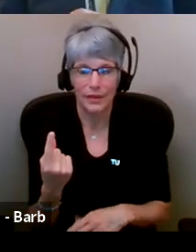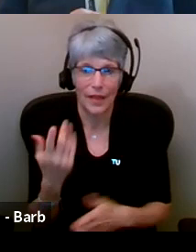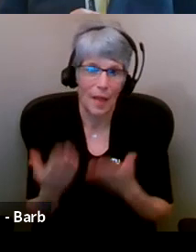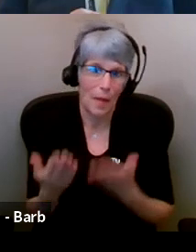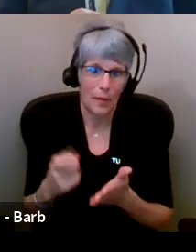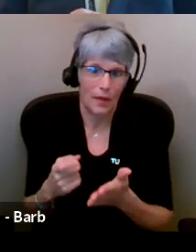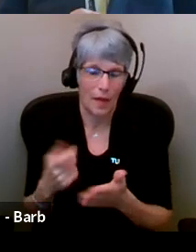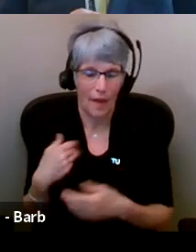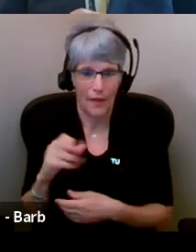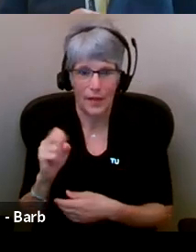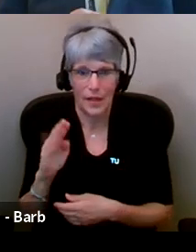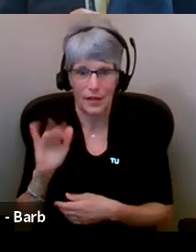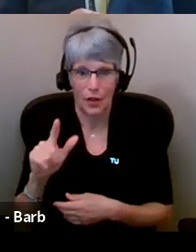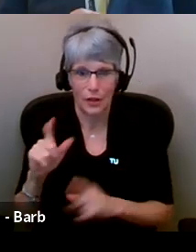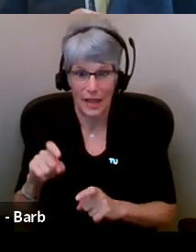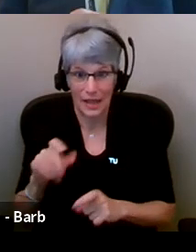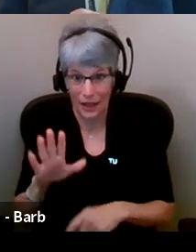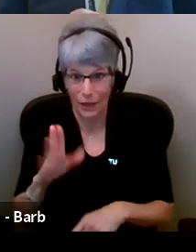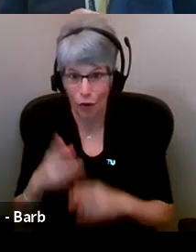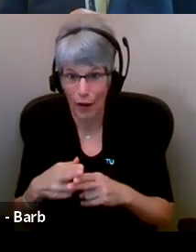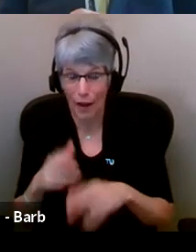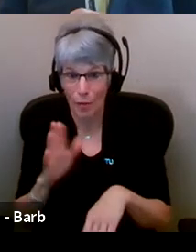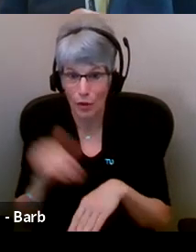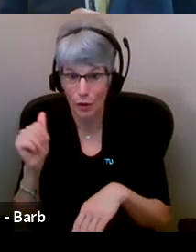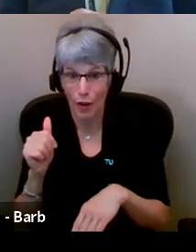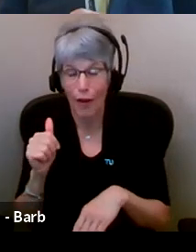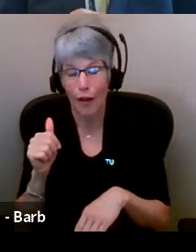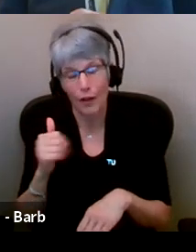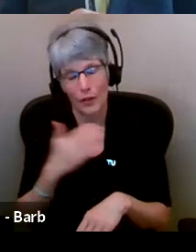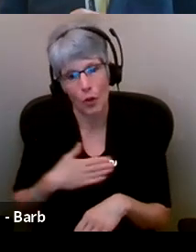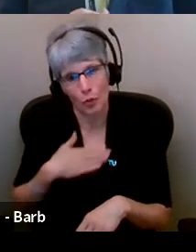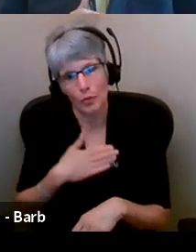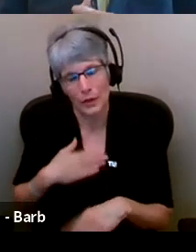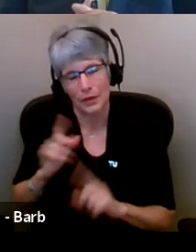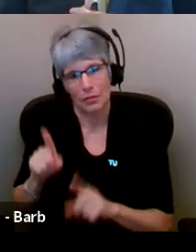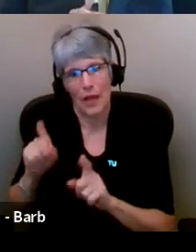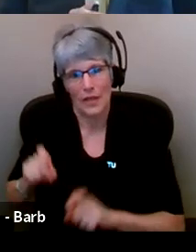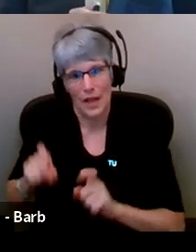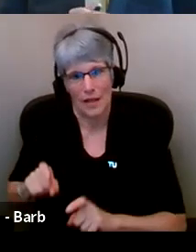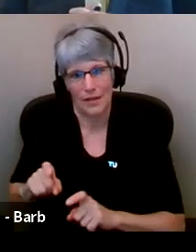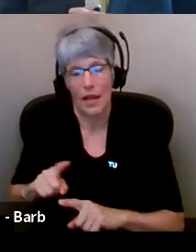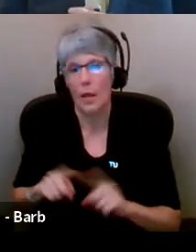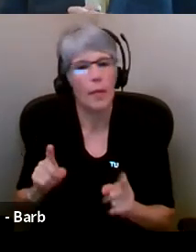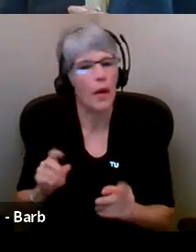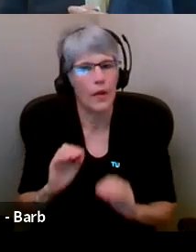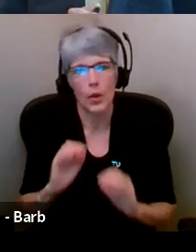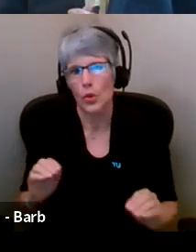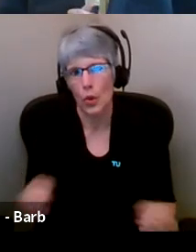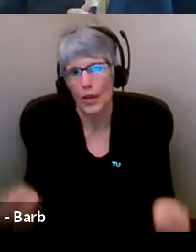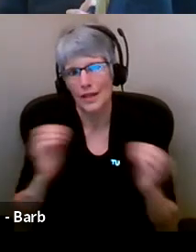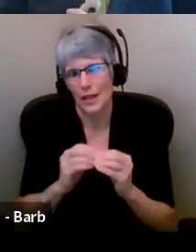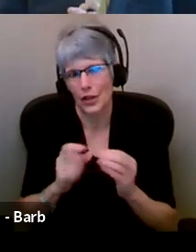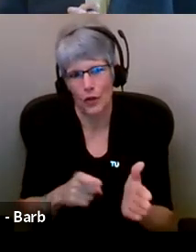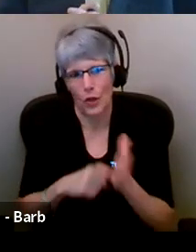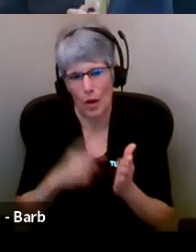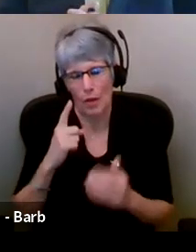that if your name gets called for sentinel testing, you do, of course, go get that test. But there's no additional requirement